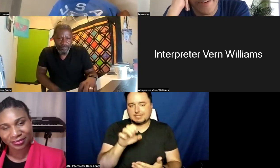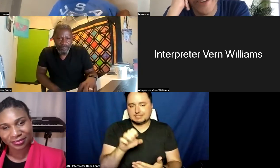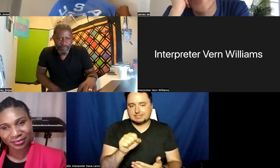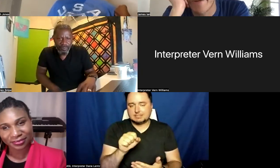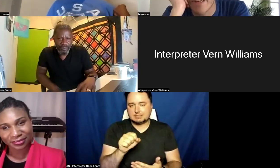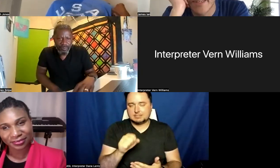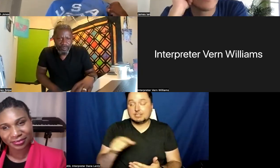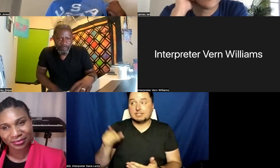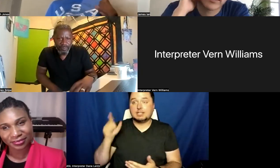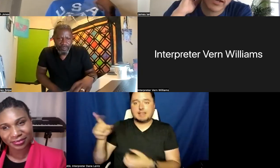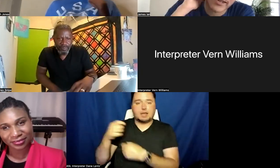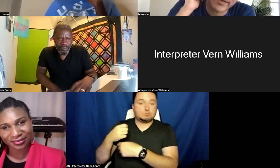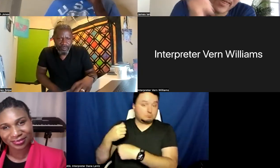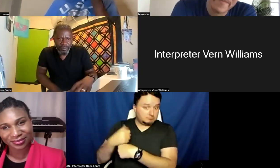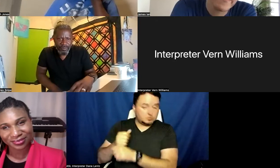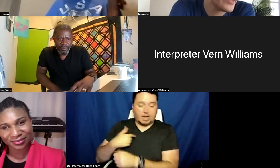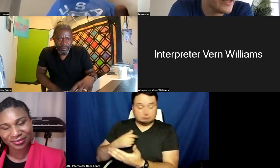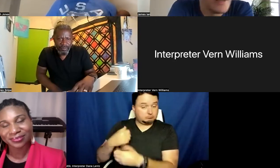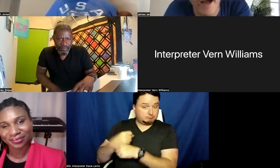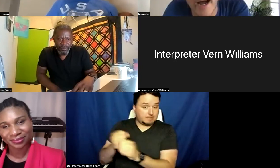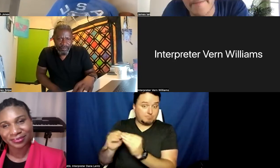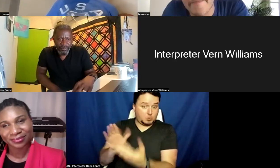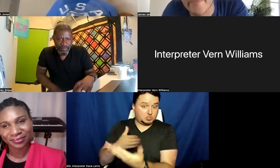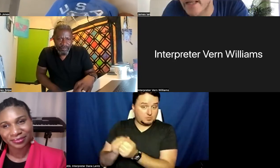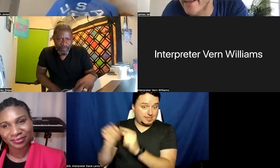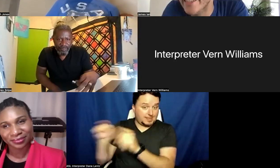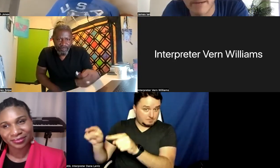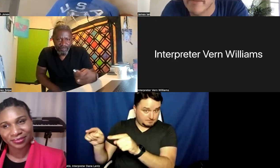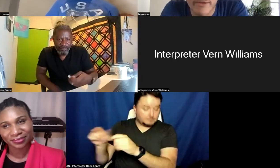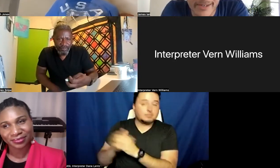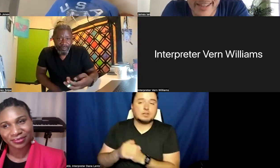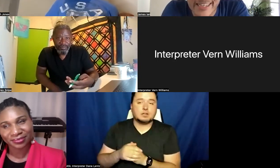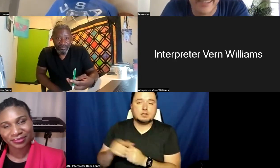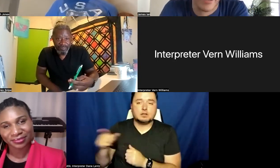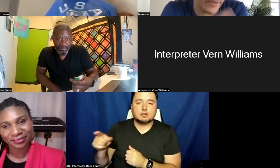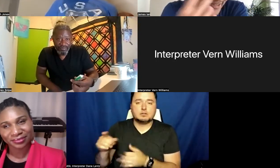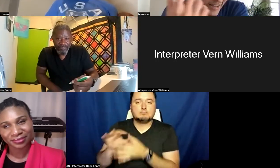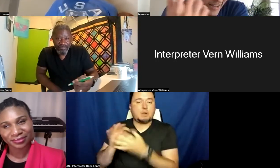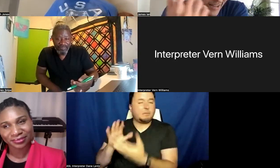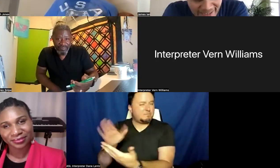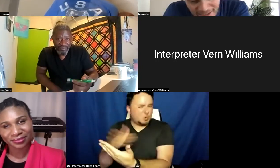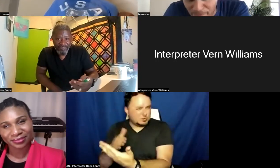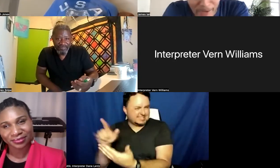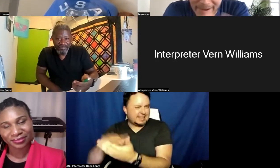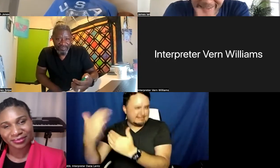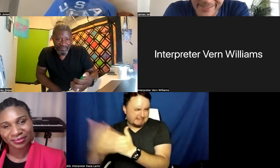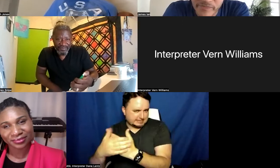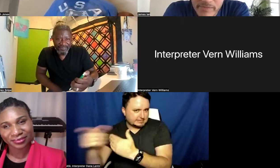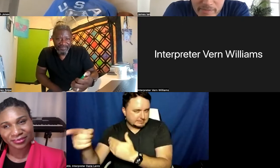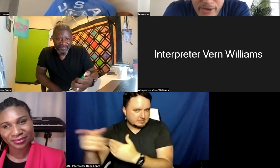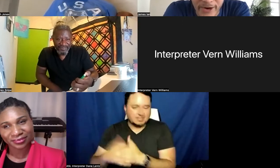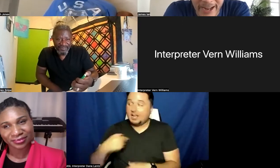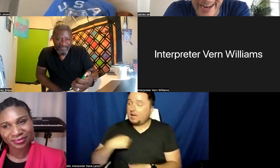they produce. So I'm going to be doing some more songs with them. In terms of music, that's just kind of what's next on the horizon. I'm